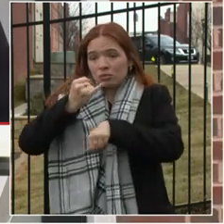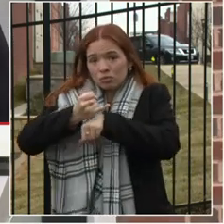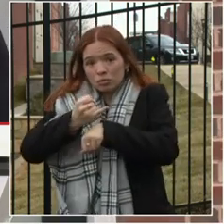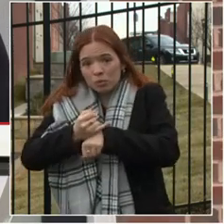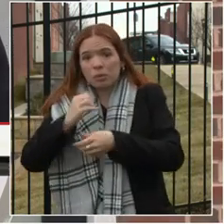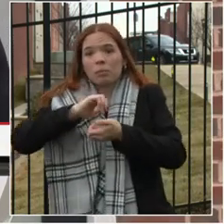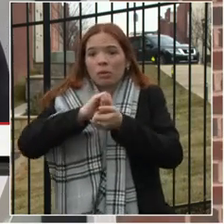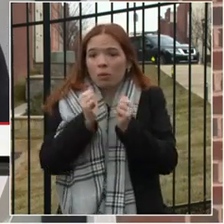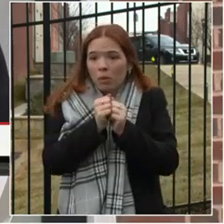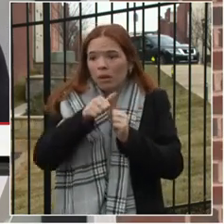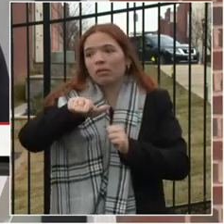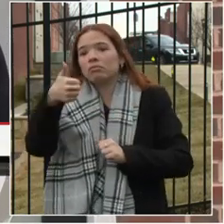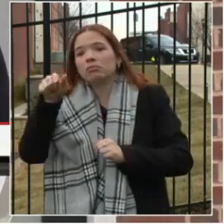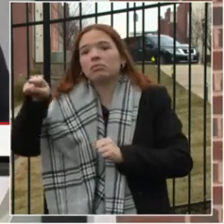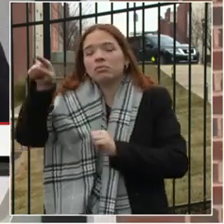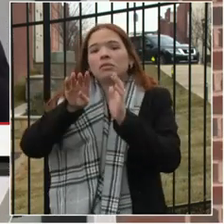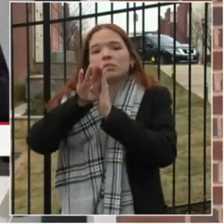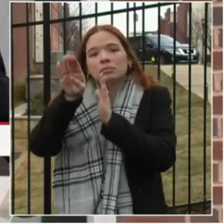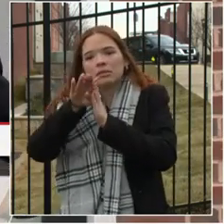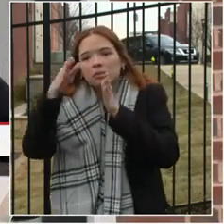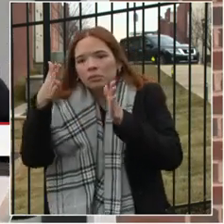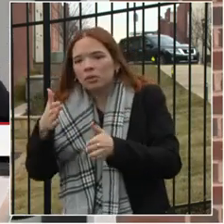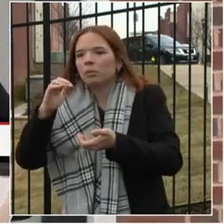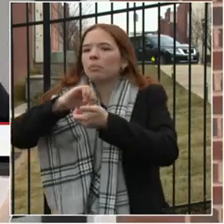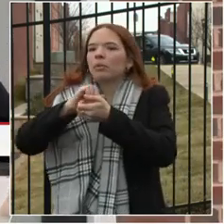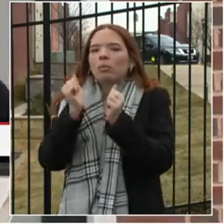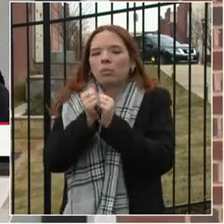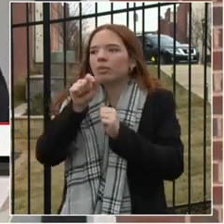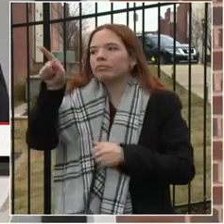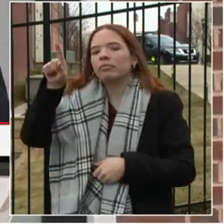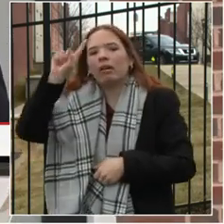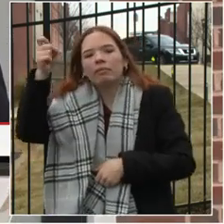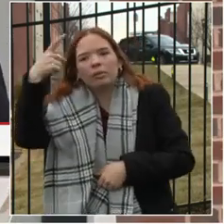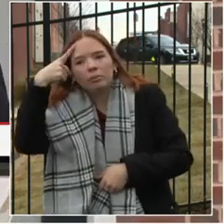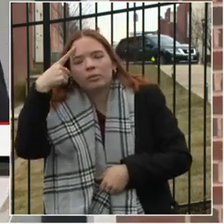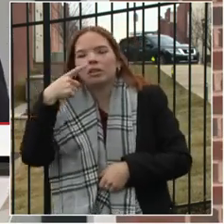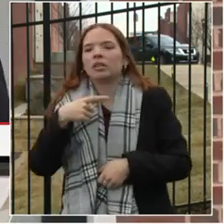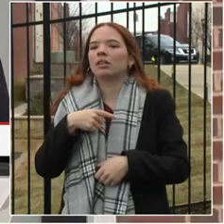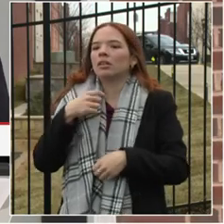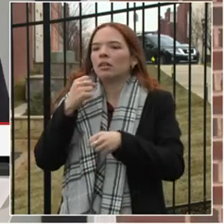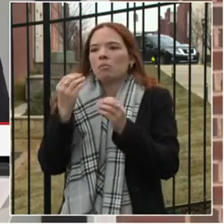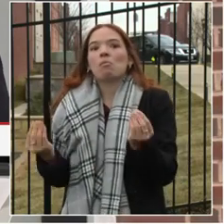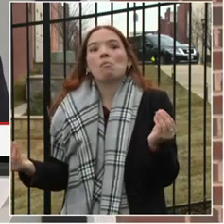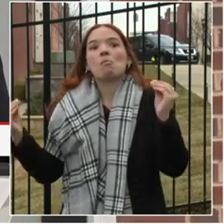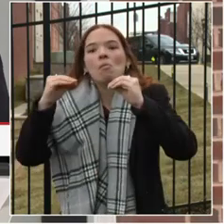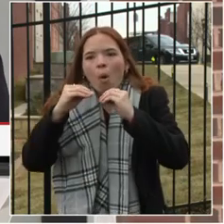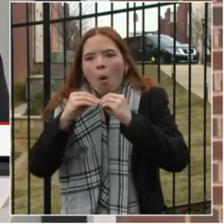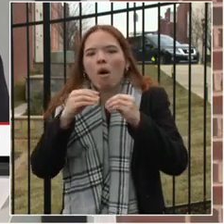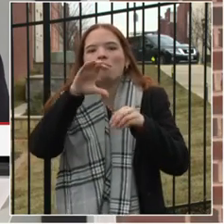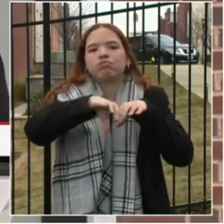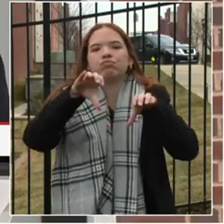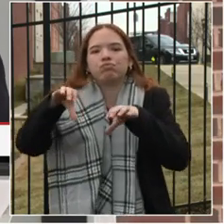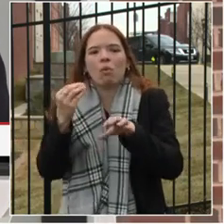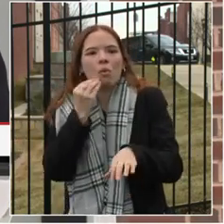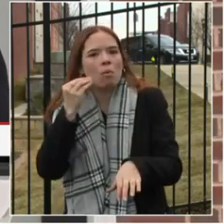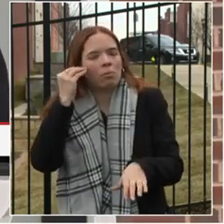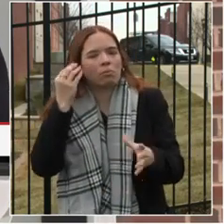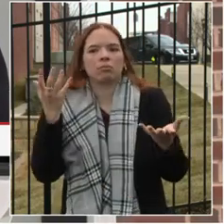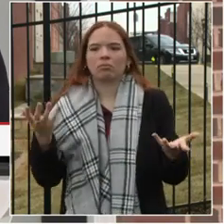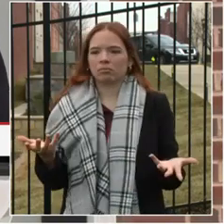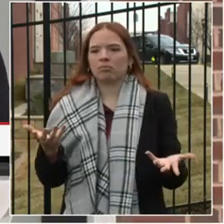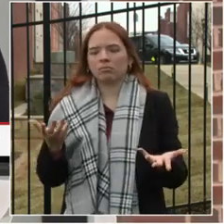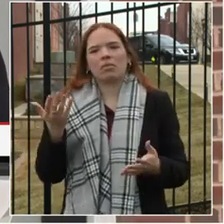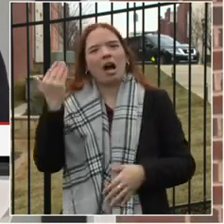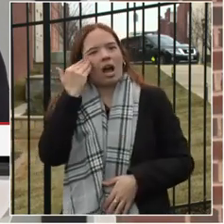development community or work with the government to help us create more housing, we know that we can have more and more